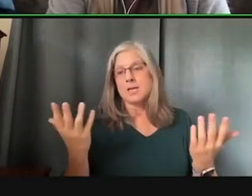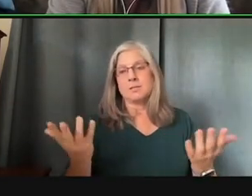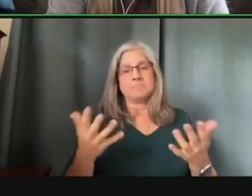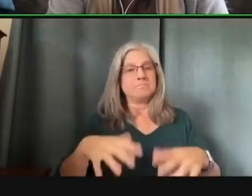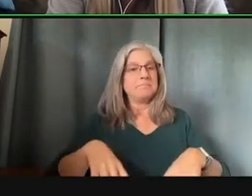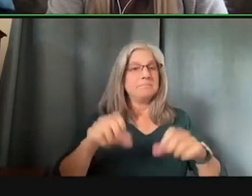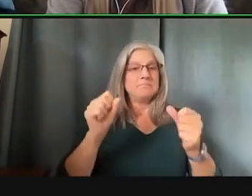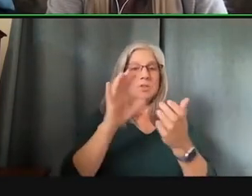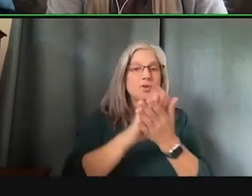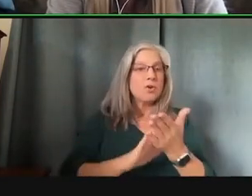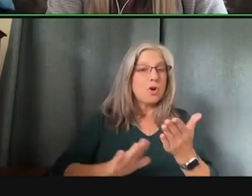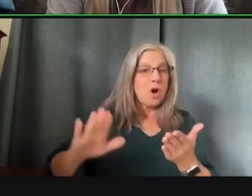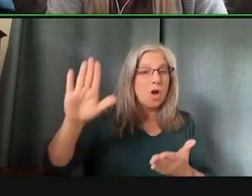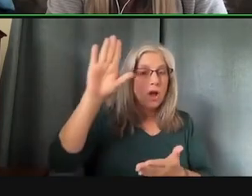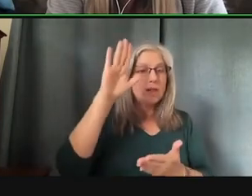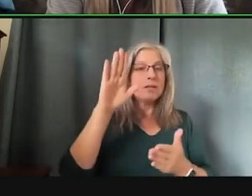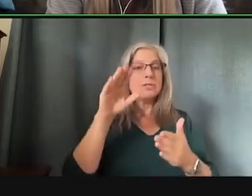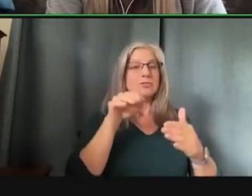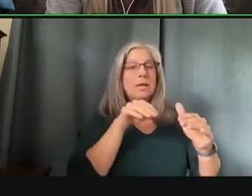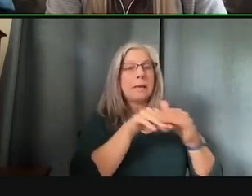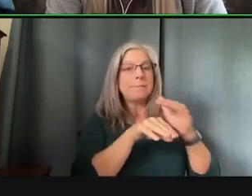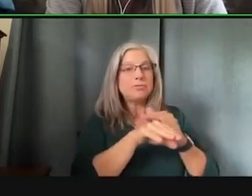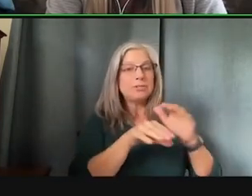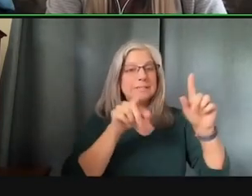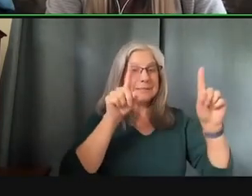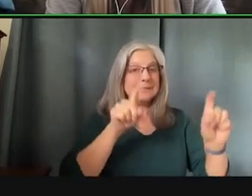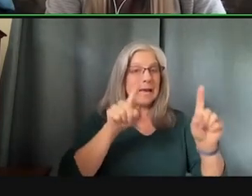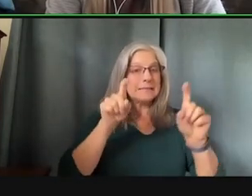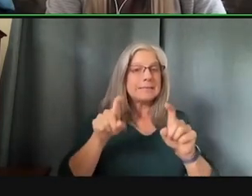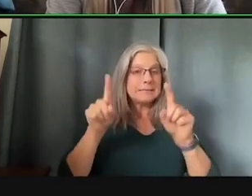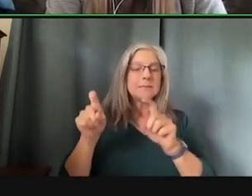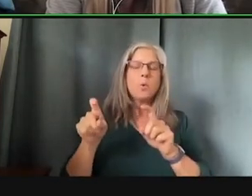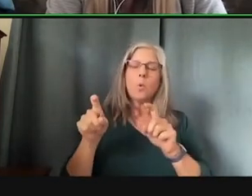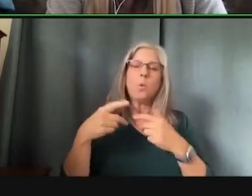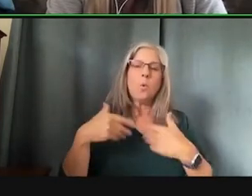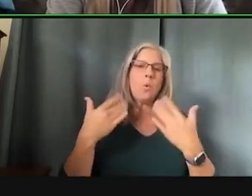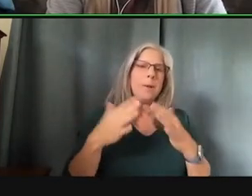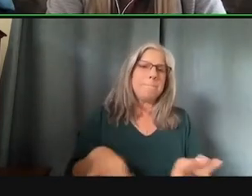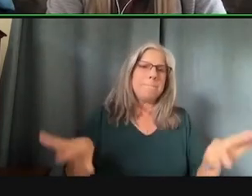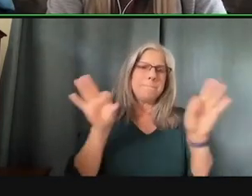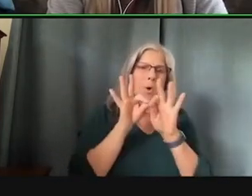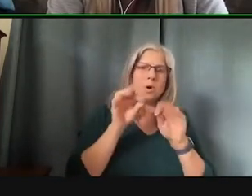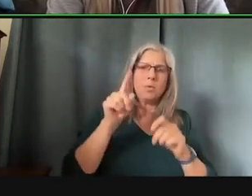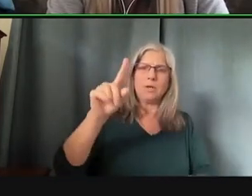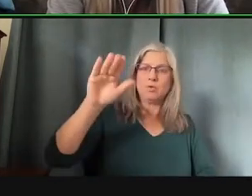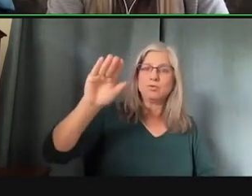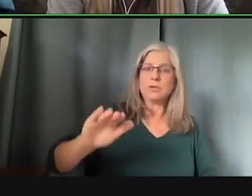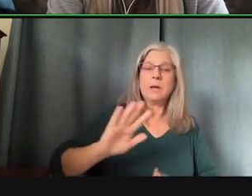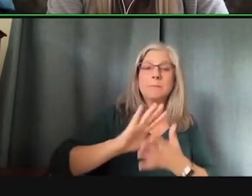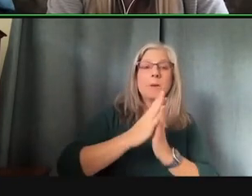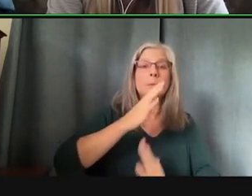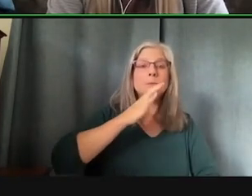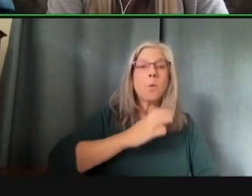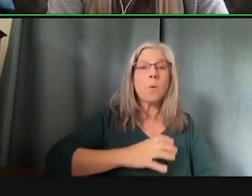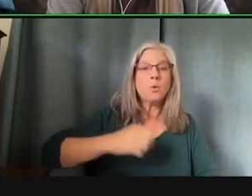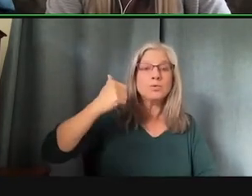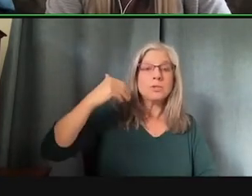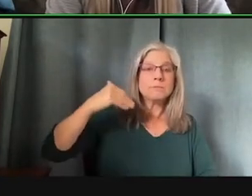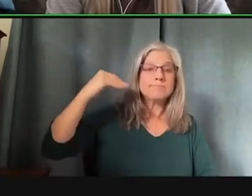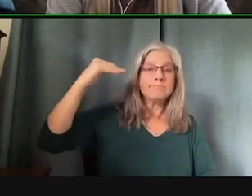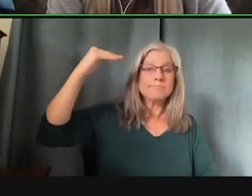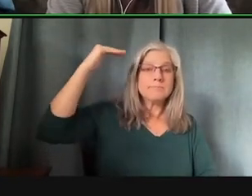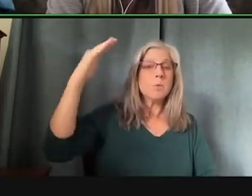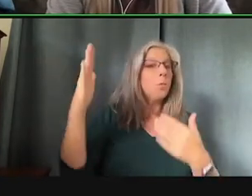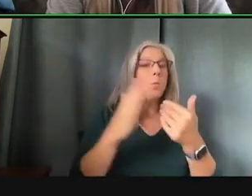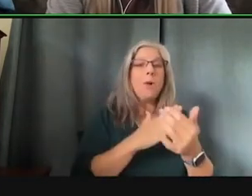college admissions tests, it's highly important that when your child is older, that whatever accommodations